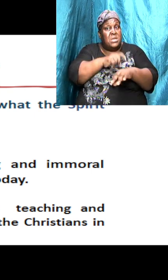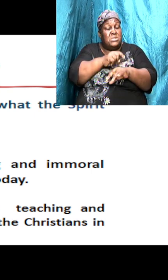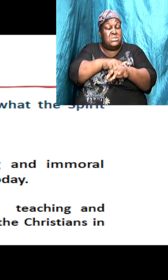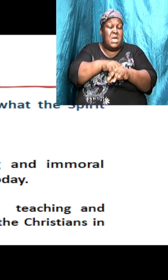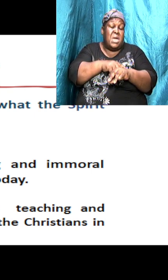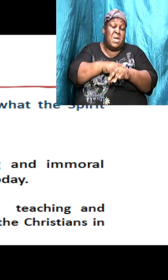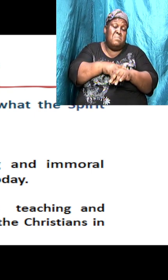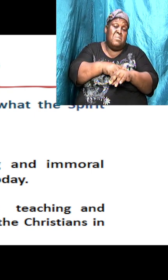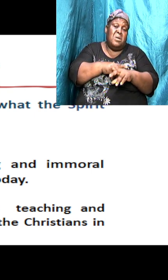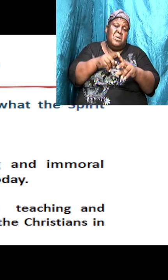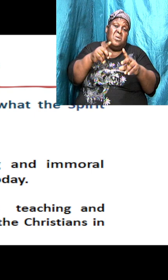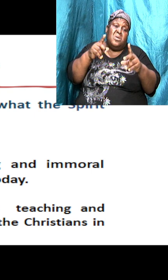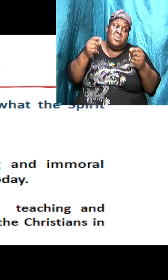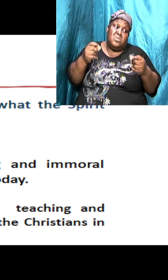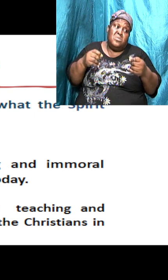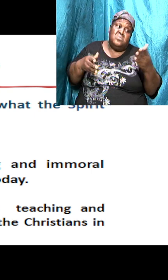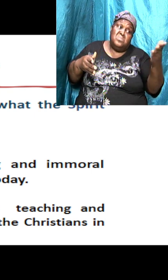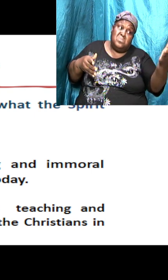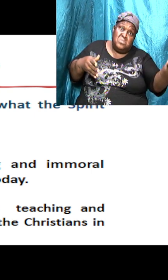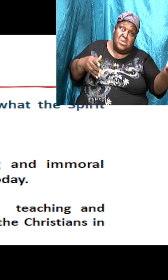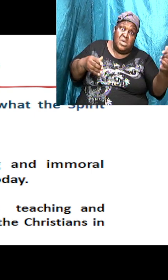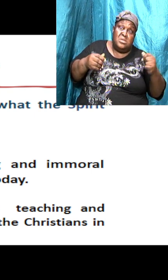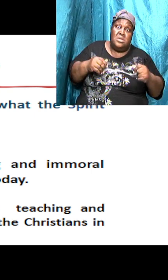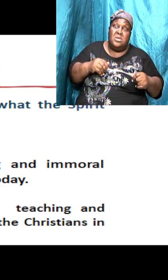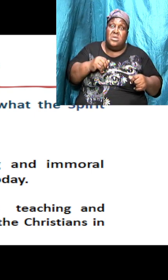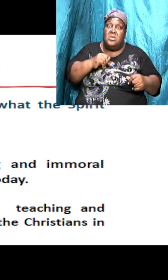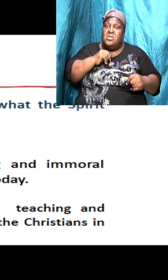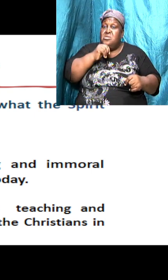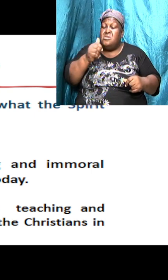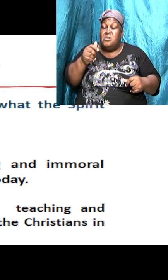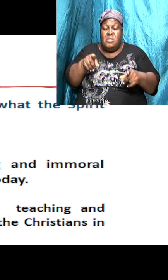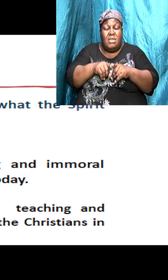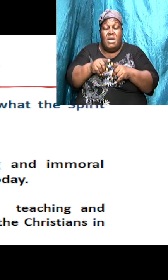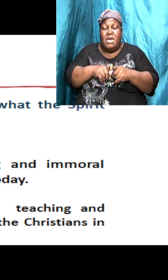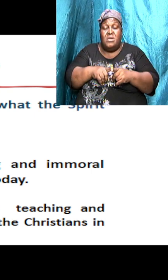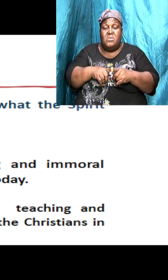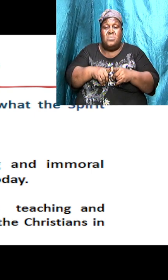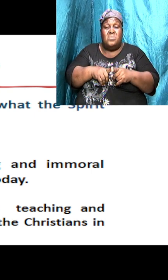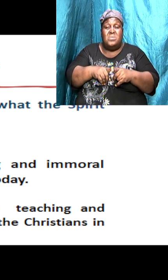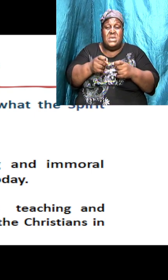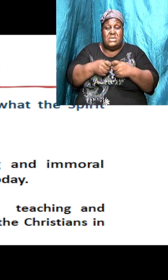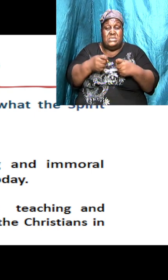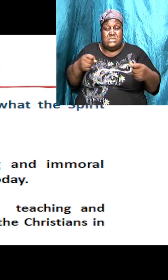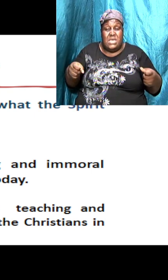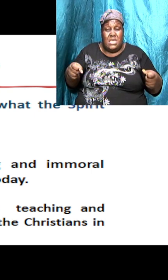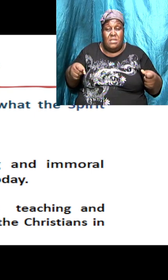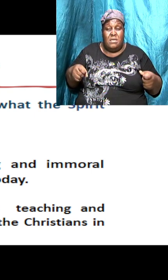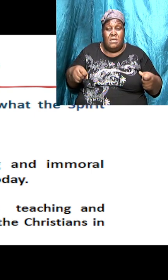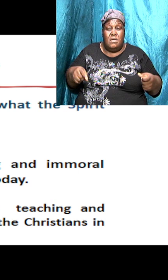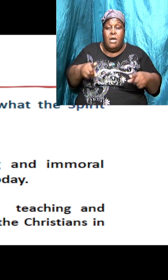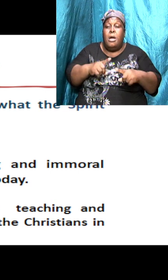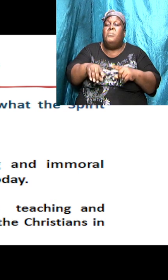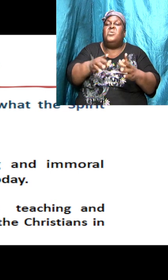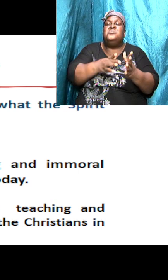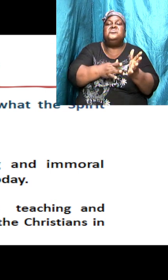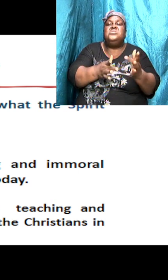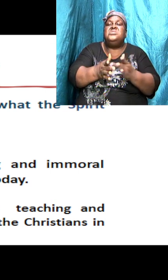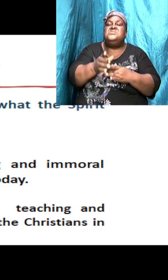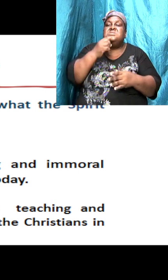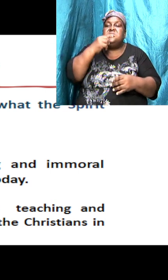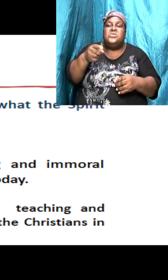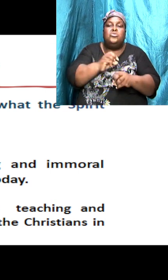do it and it's not like I am going out of the way. It is just normal biological need. Well, Jesus said, don't do